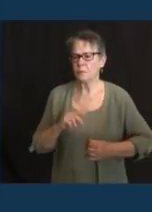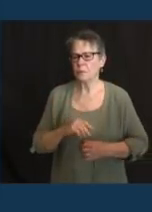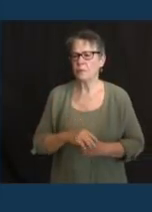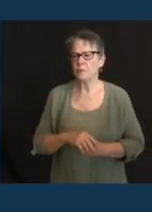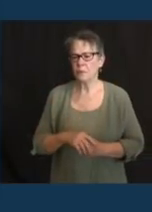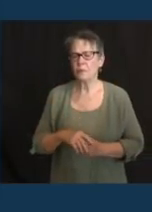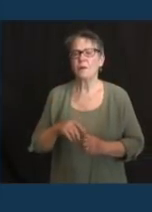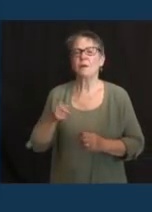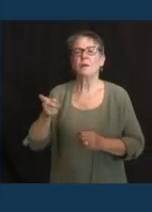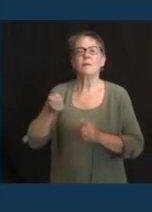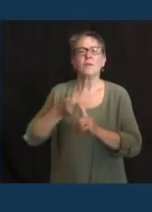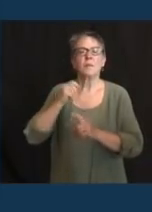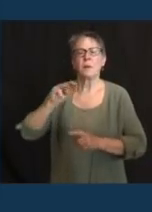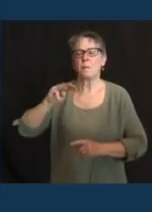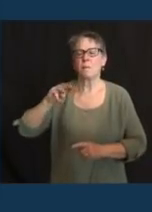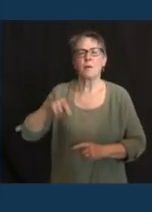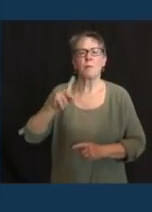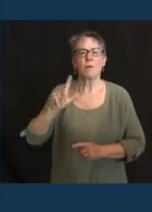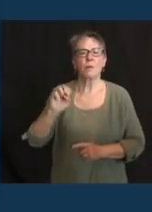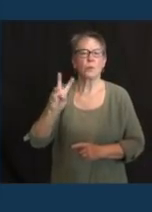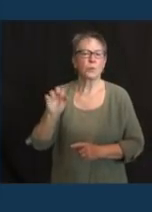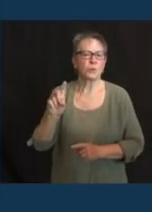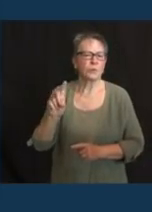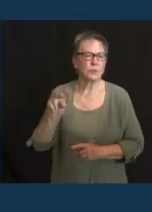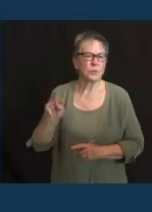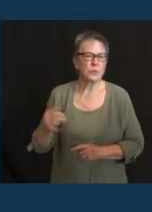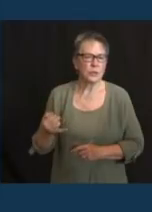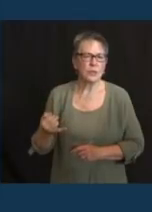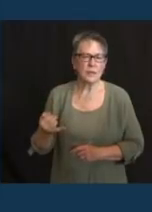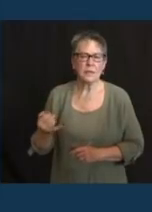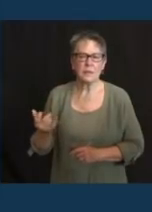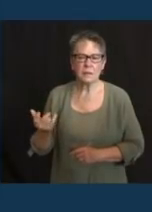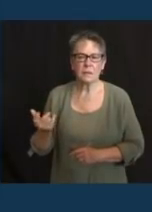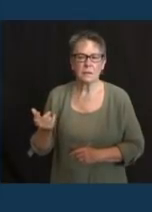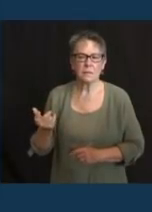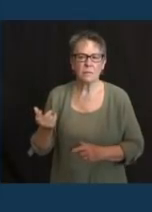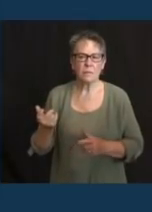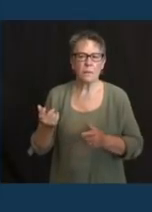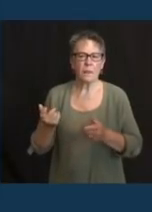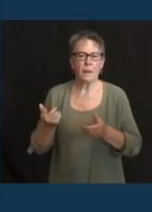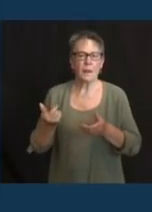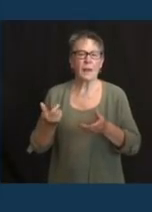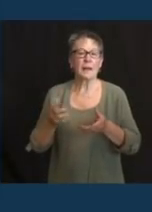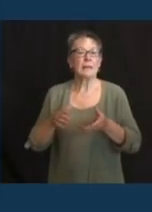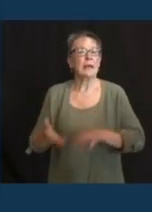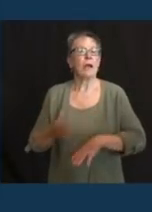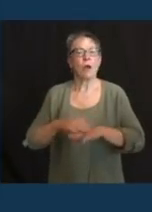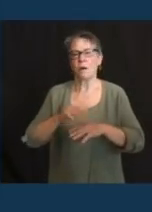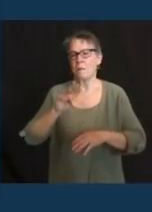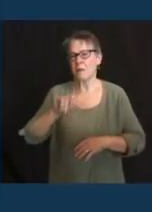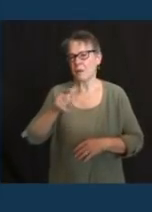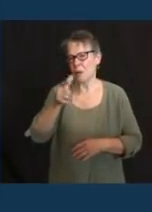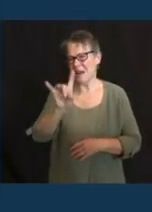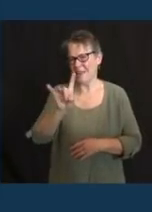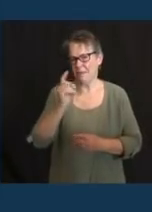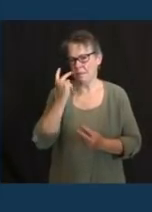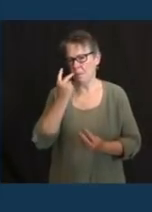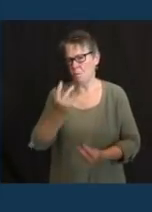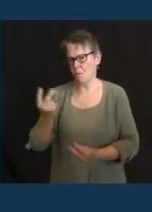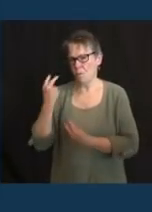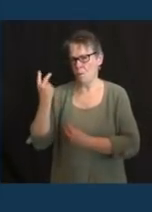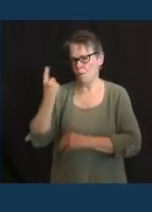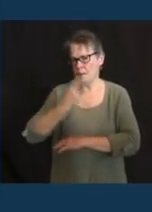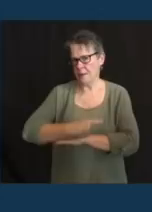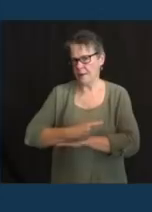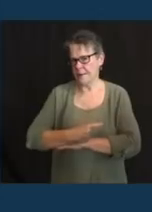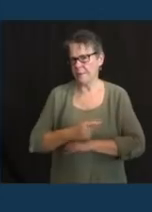heroes, and he passed away on Memorial Day. Dr. Malakwu was a gastroenterologist with a